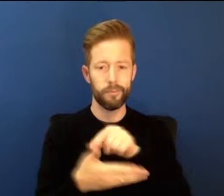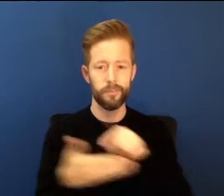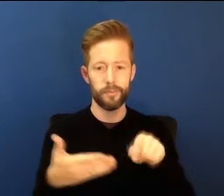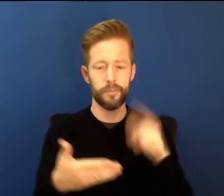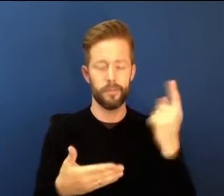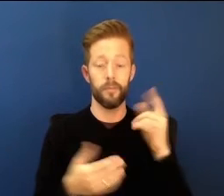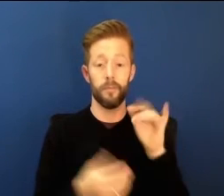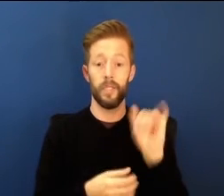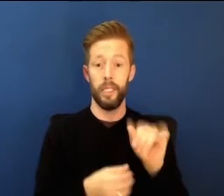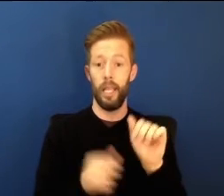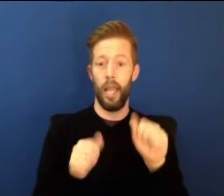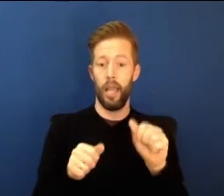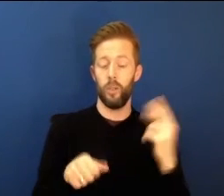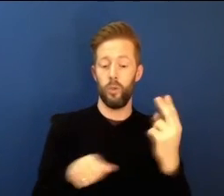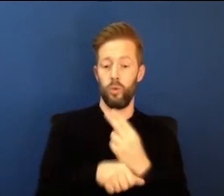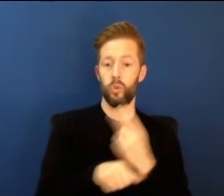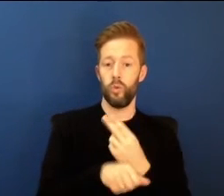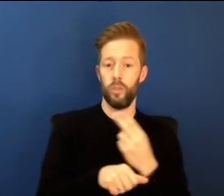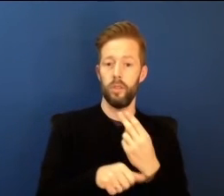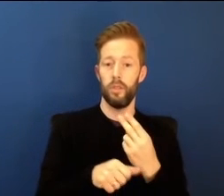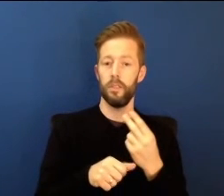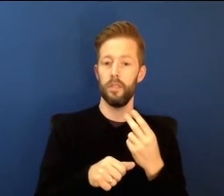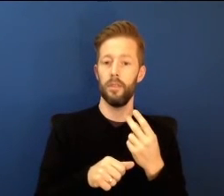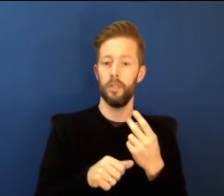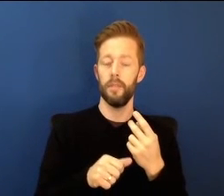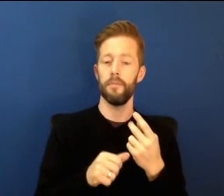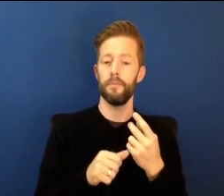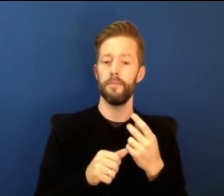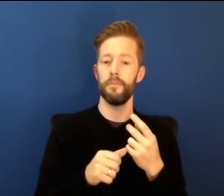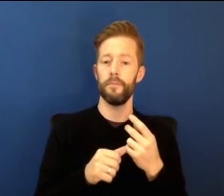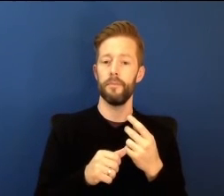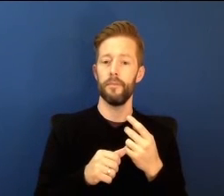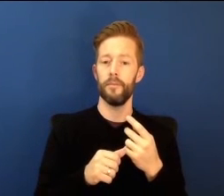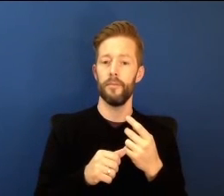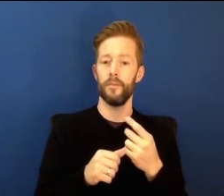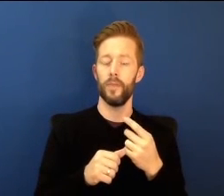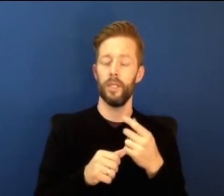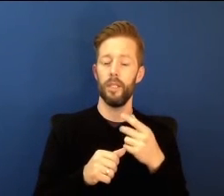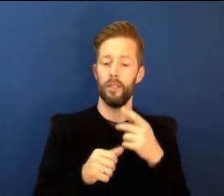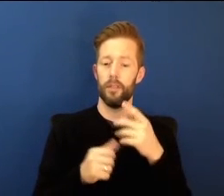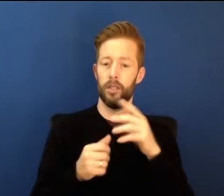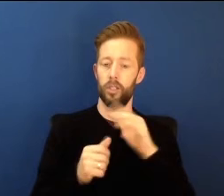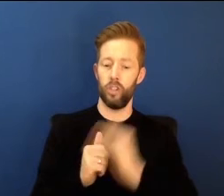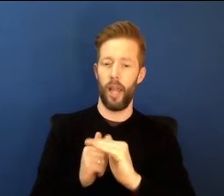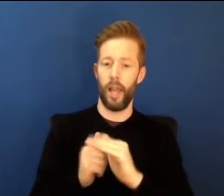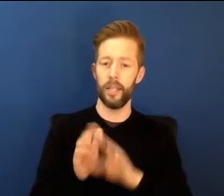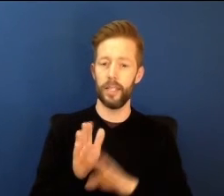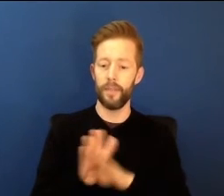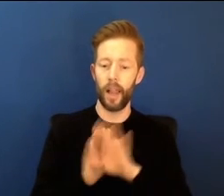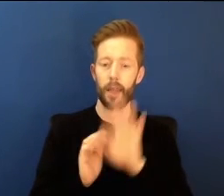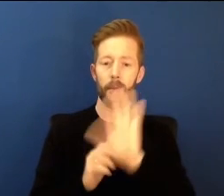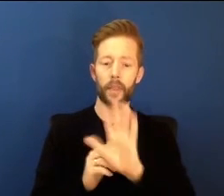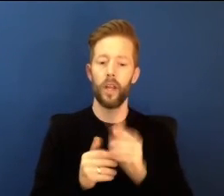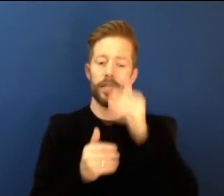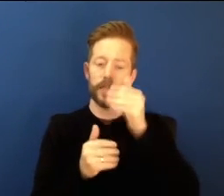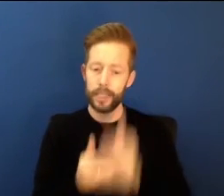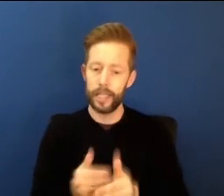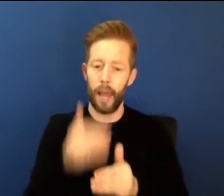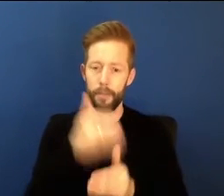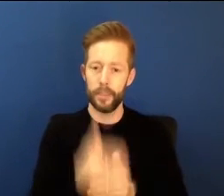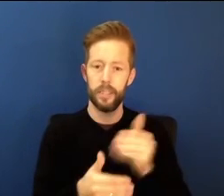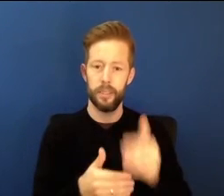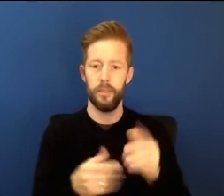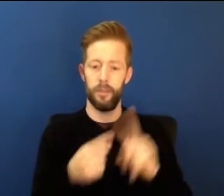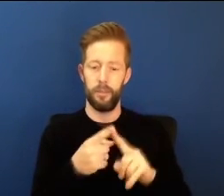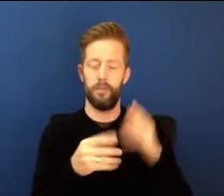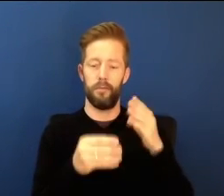assistive technology, you can use that device to help the child develop his or her